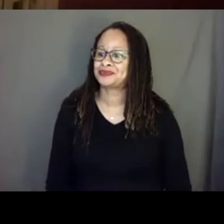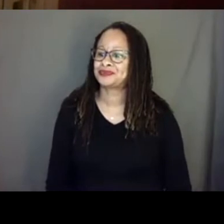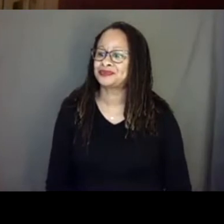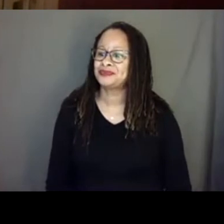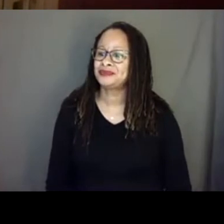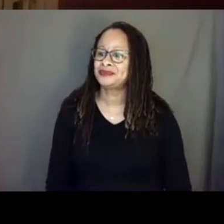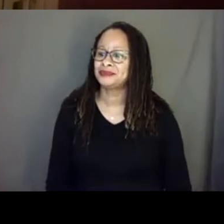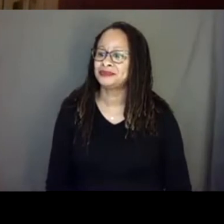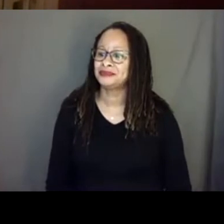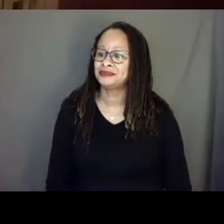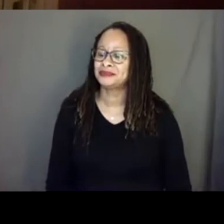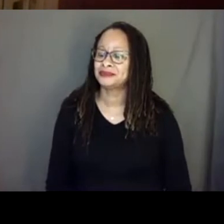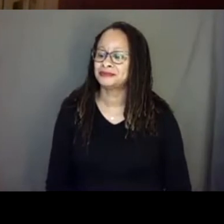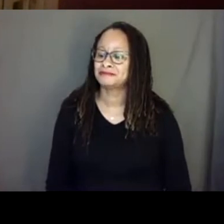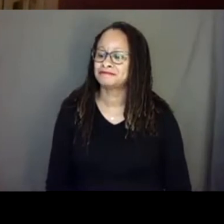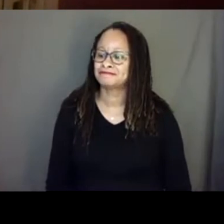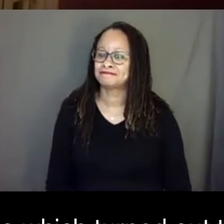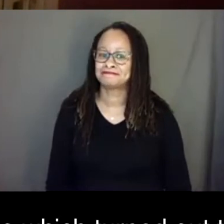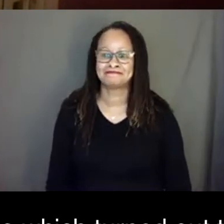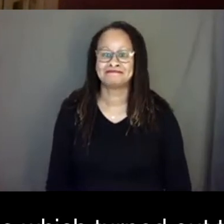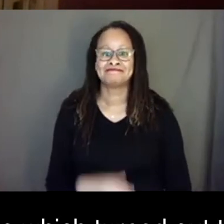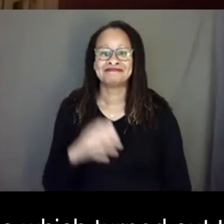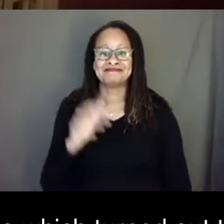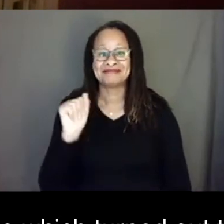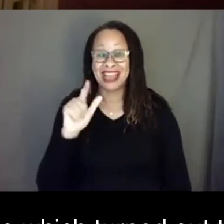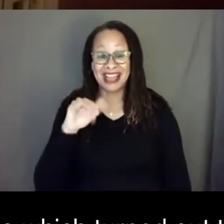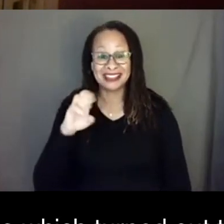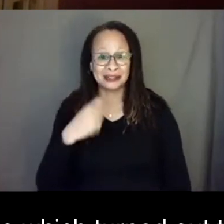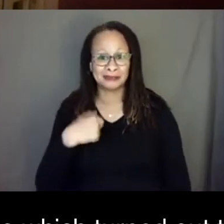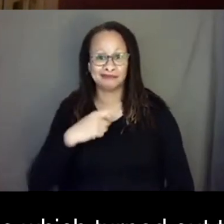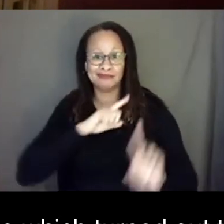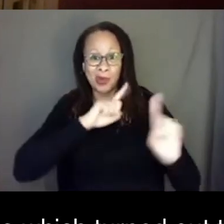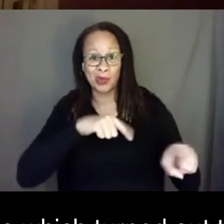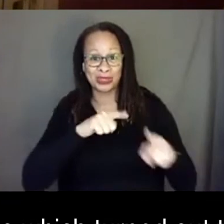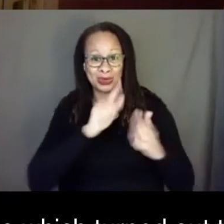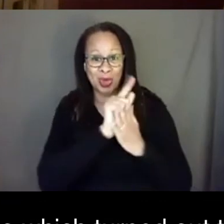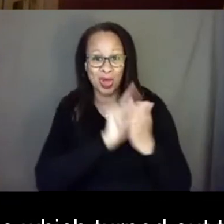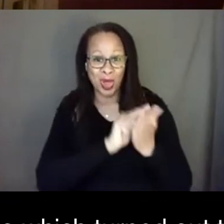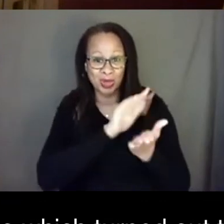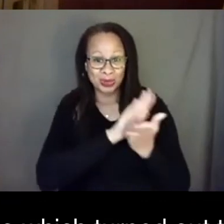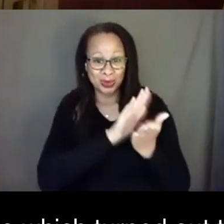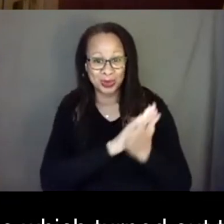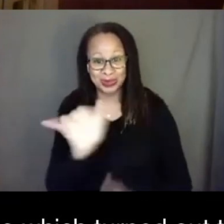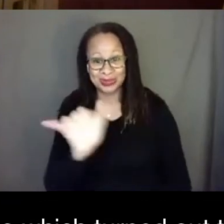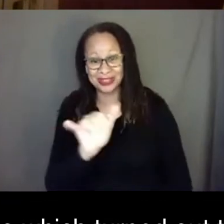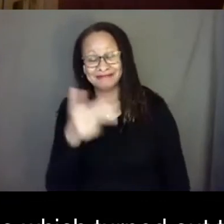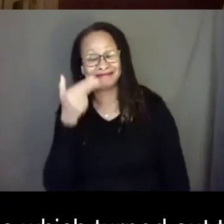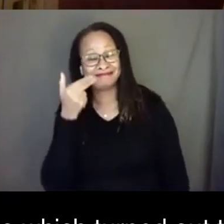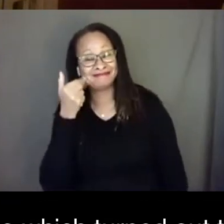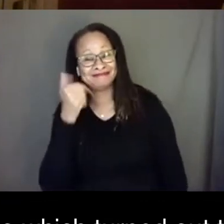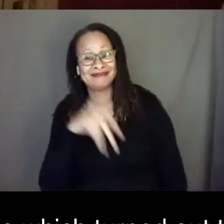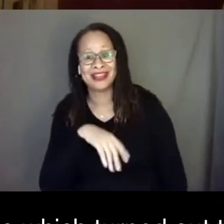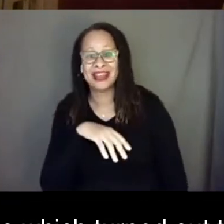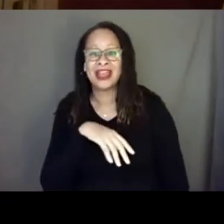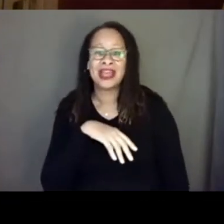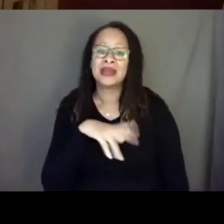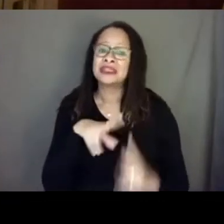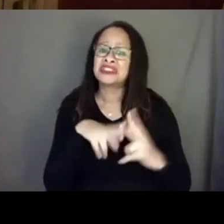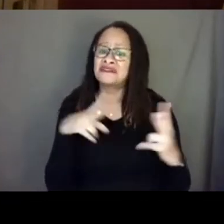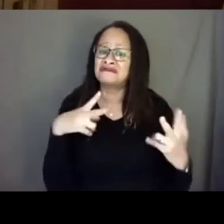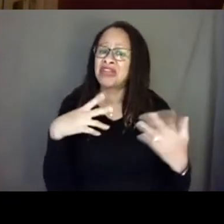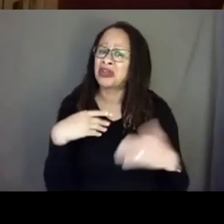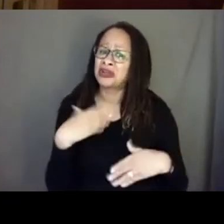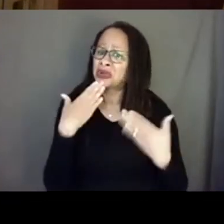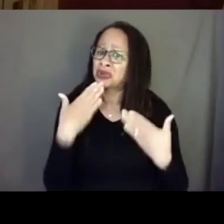I went to law school, so which turned out to be really handy in terms